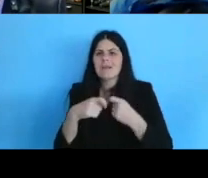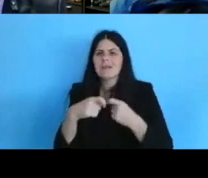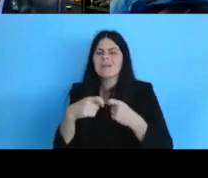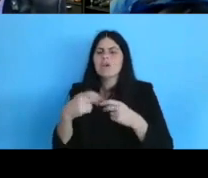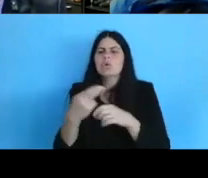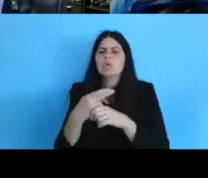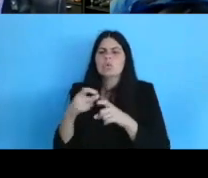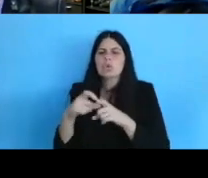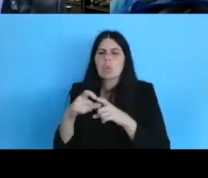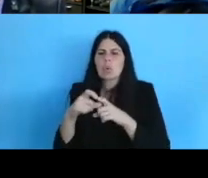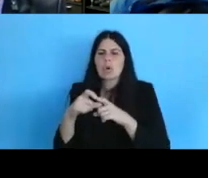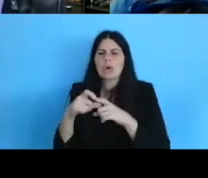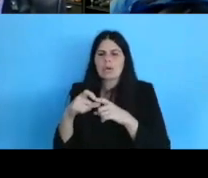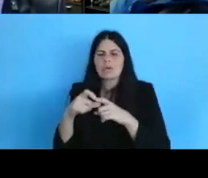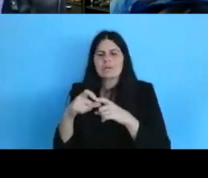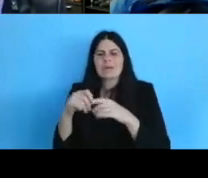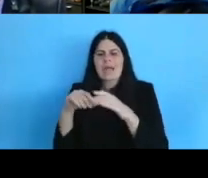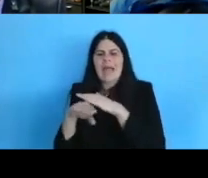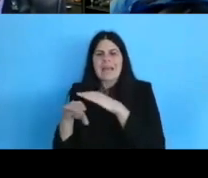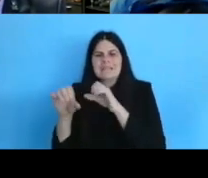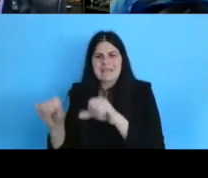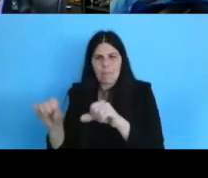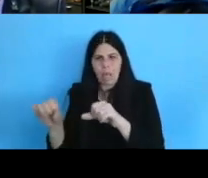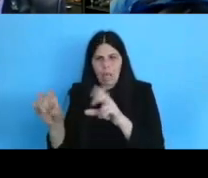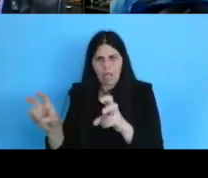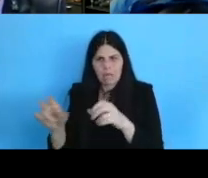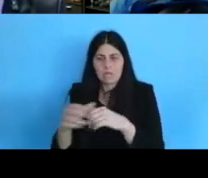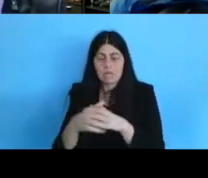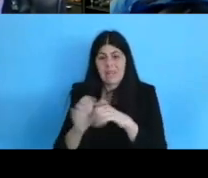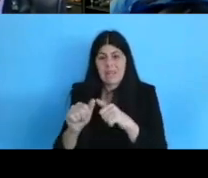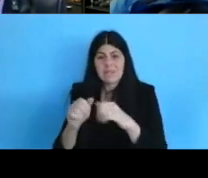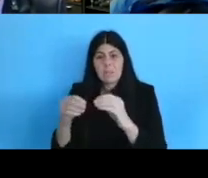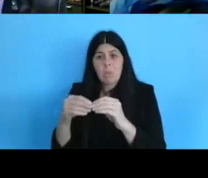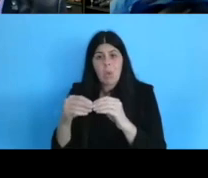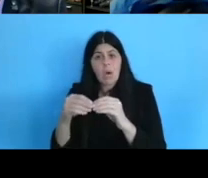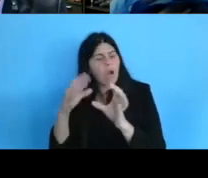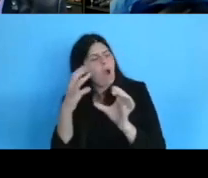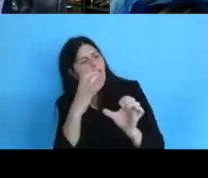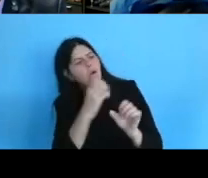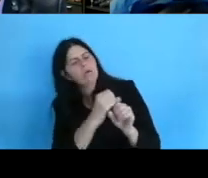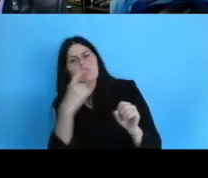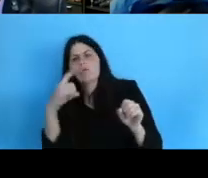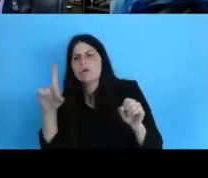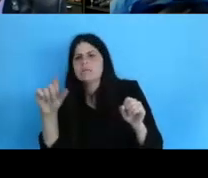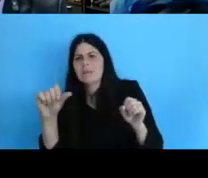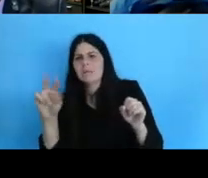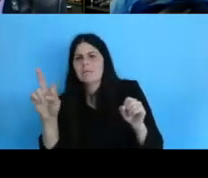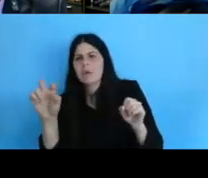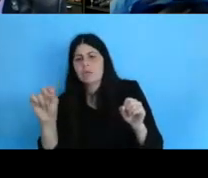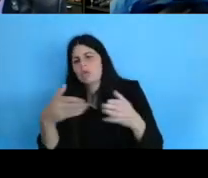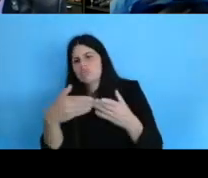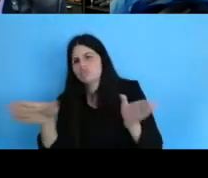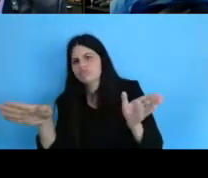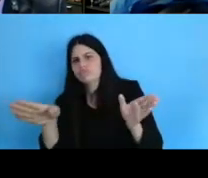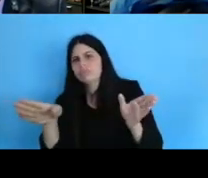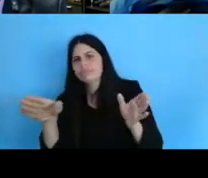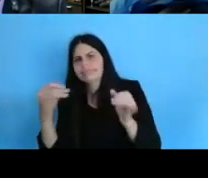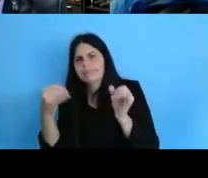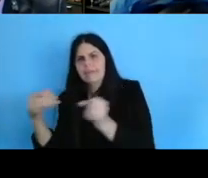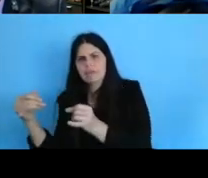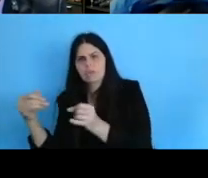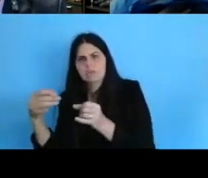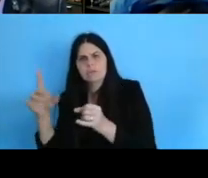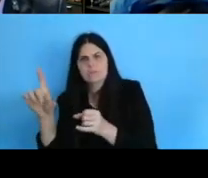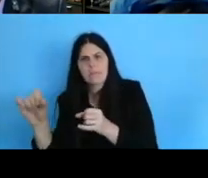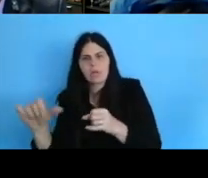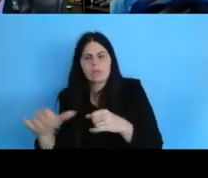make your company more attractive to disabled veterans or disabled individuals. And also, a veteran needs to understand that